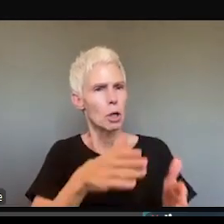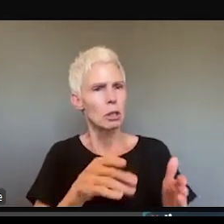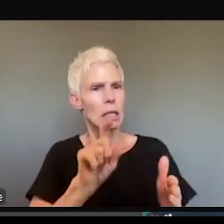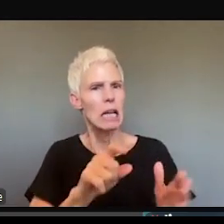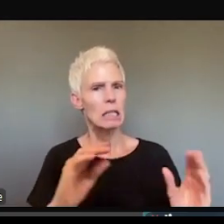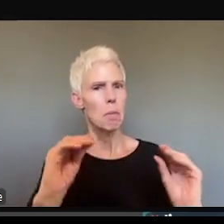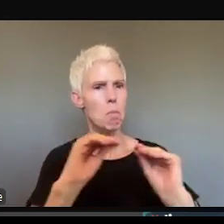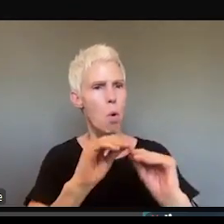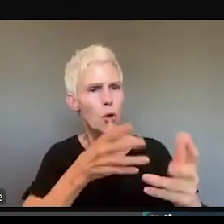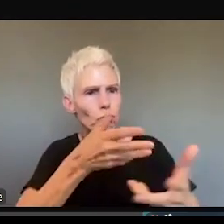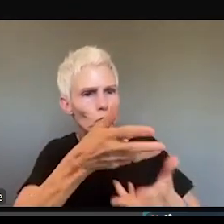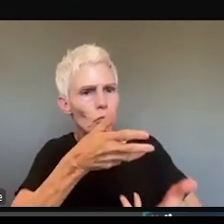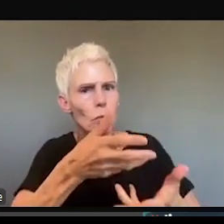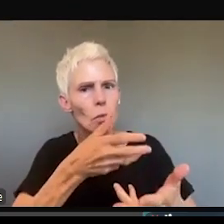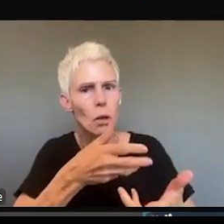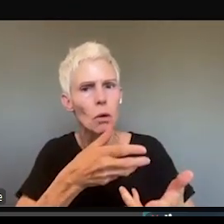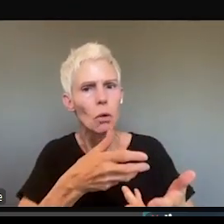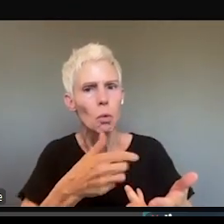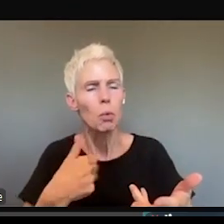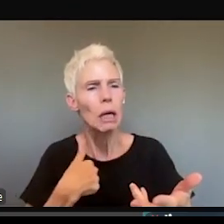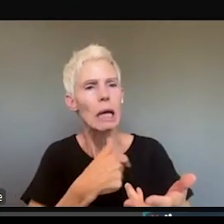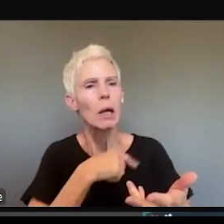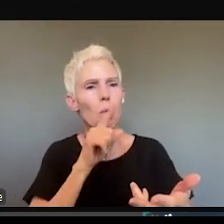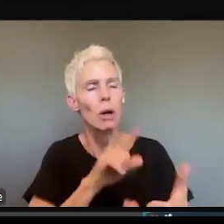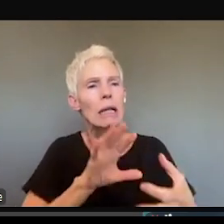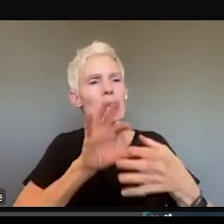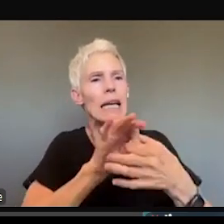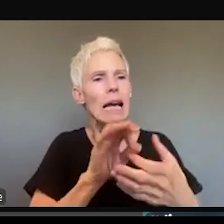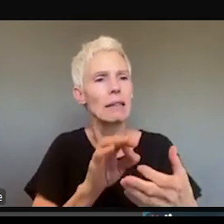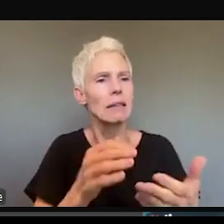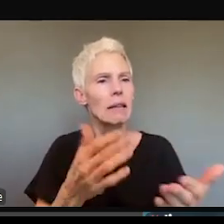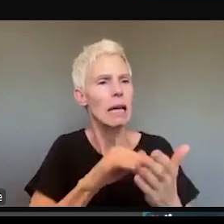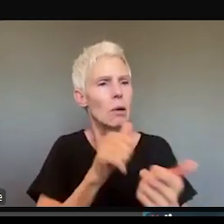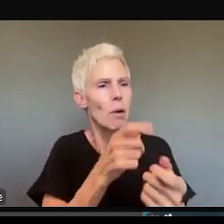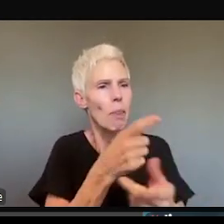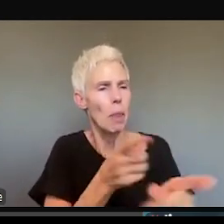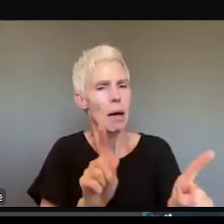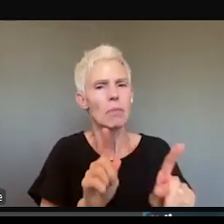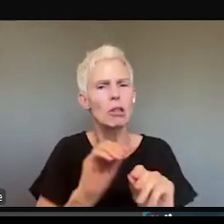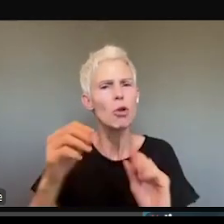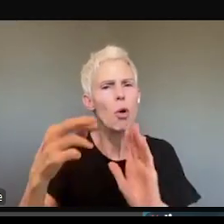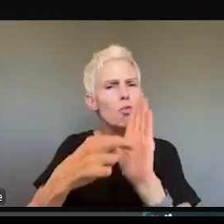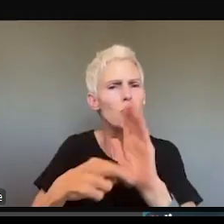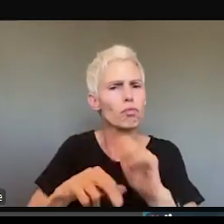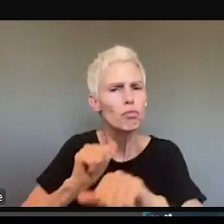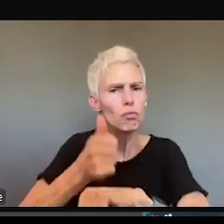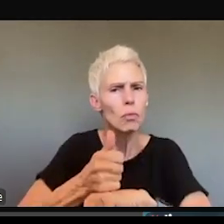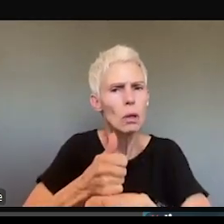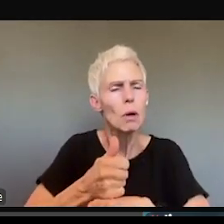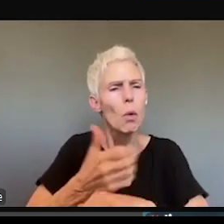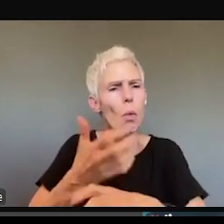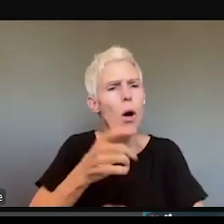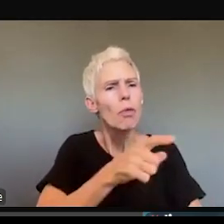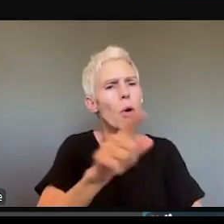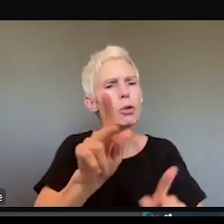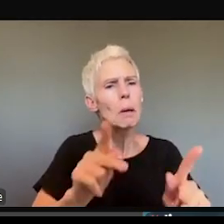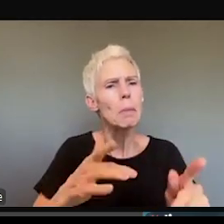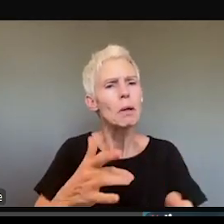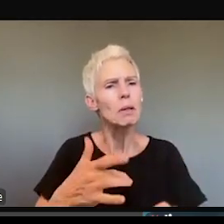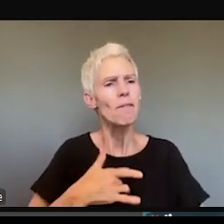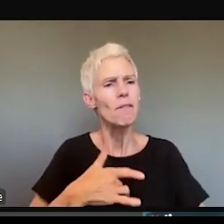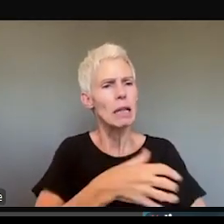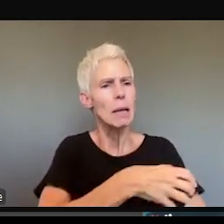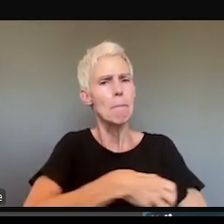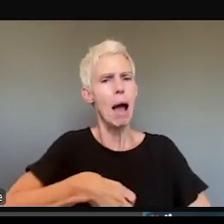we can always extend that. There's no real like rule, but we like to really try to empower people, and in